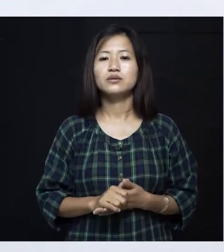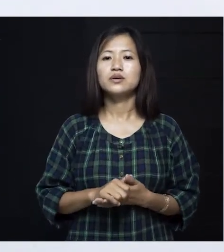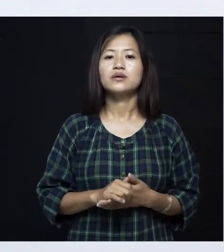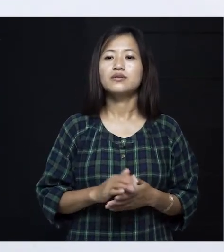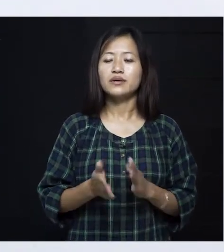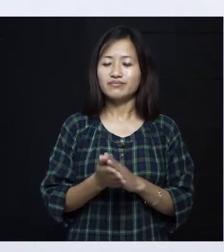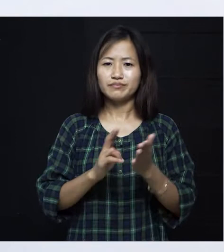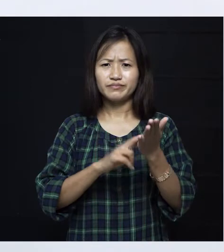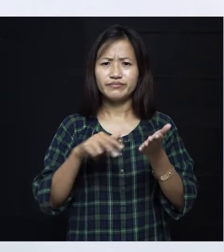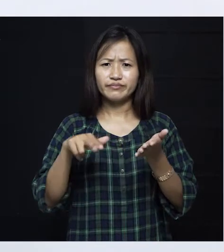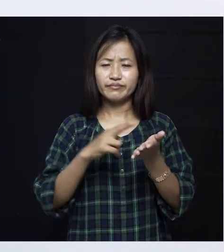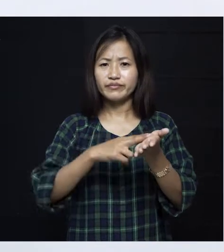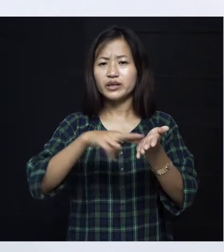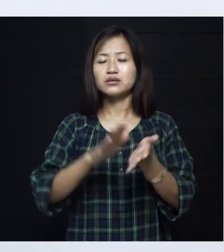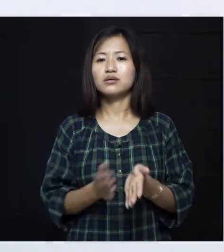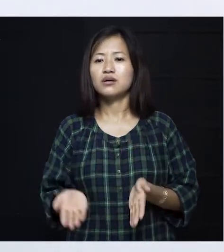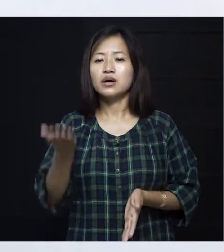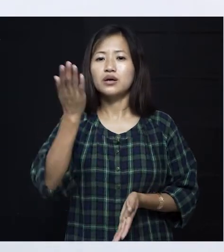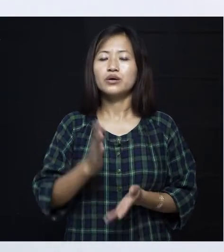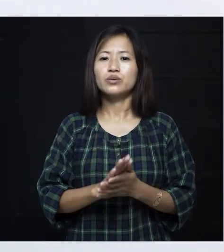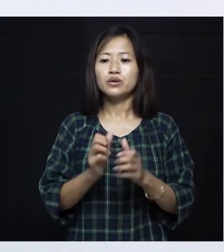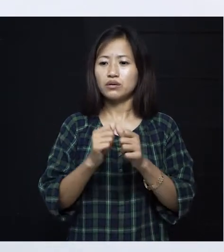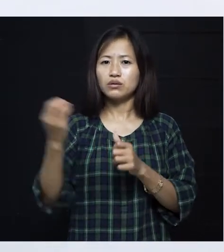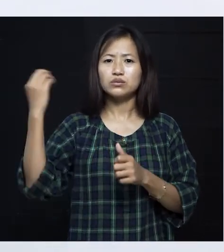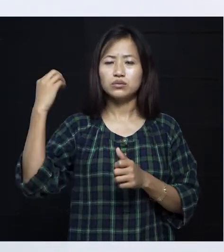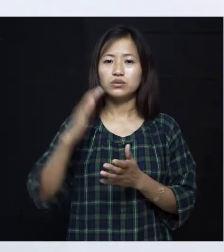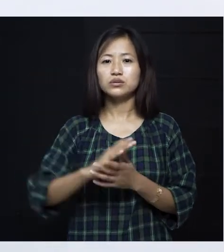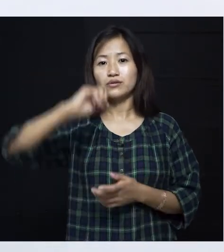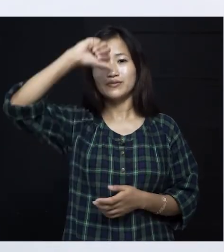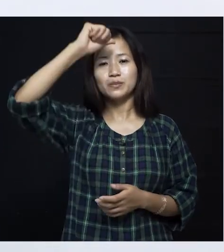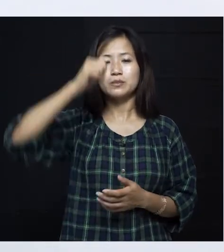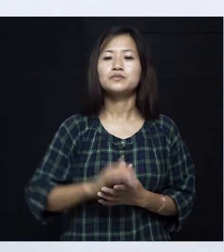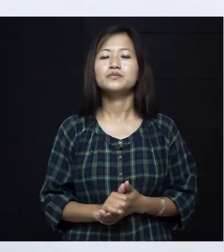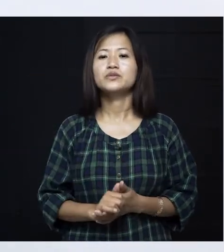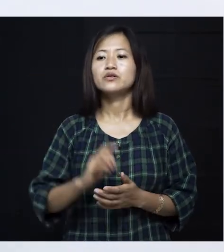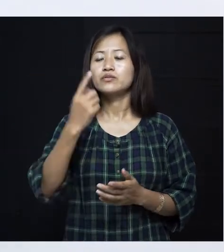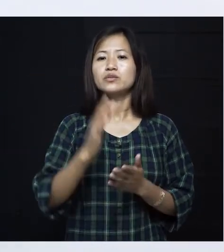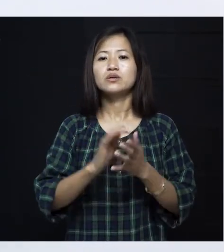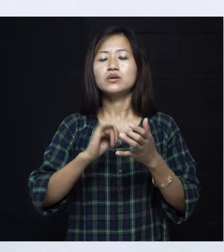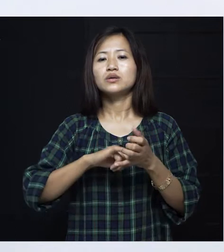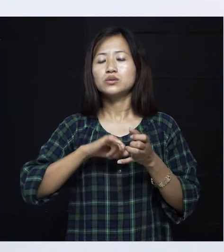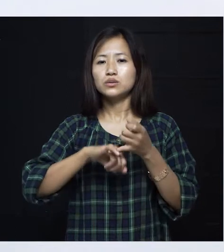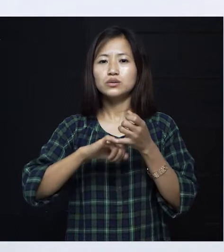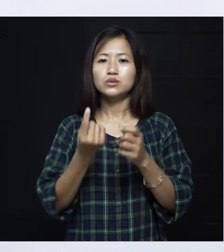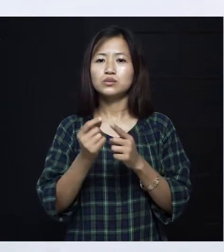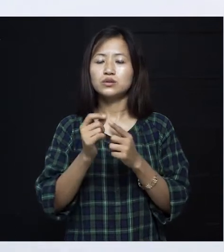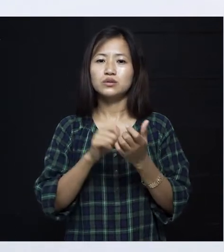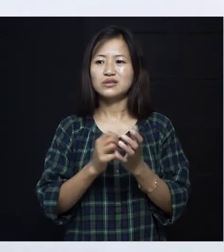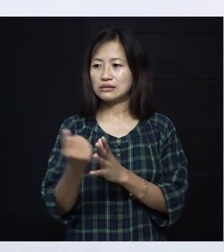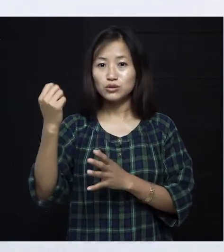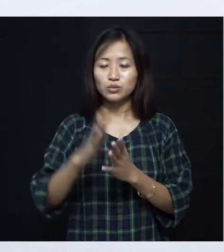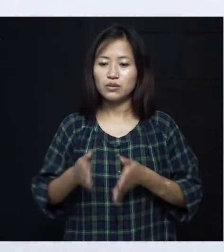National Highway Authorities of India. Okay, so the first roadway is called as the super highways.